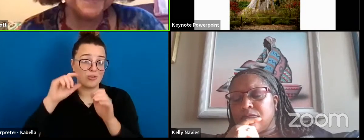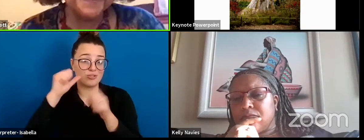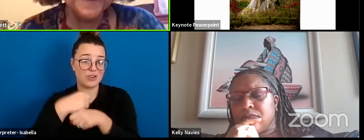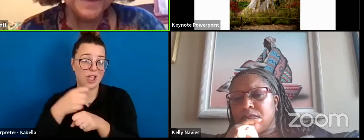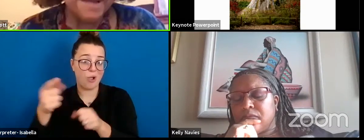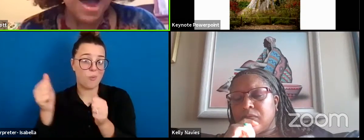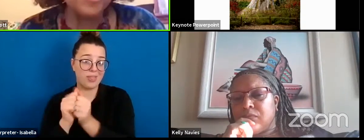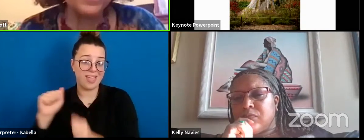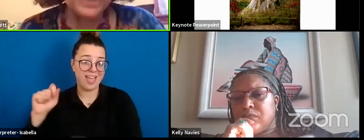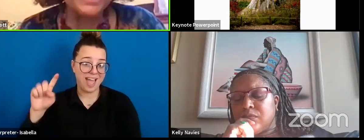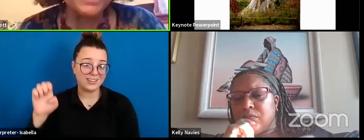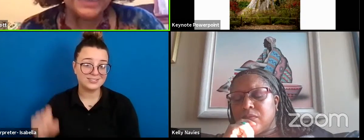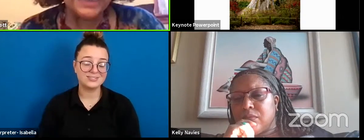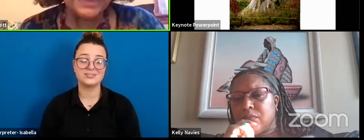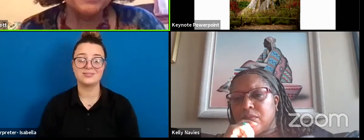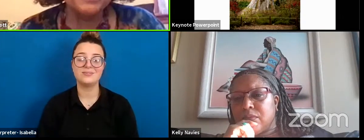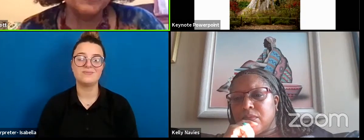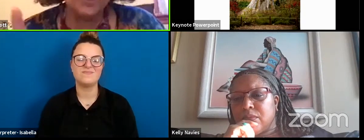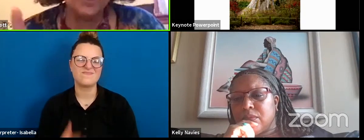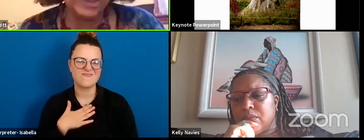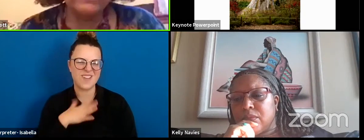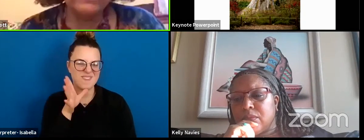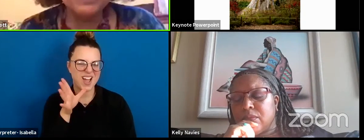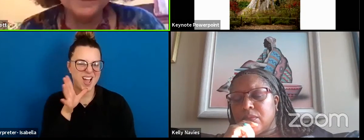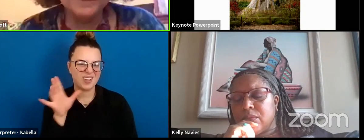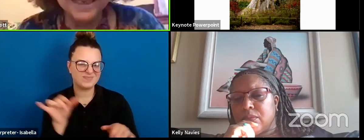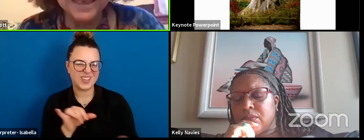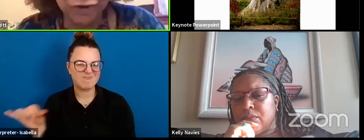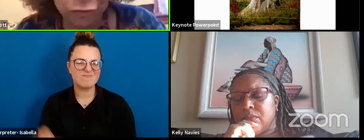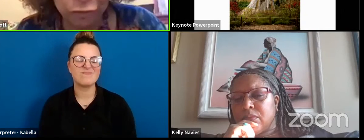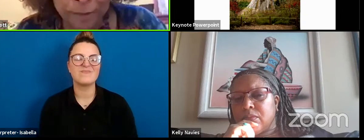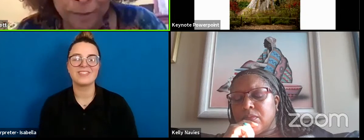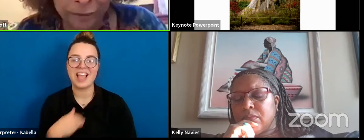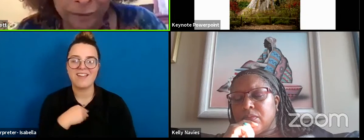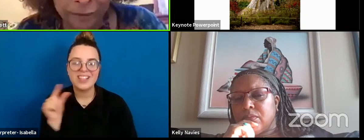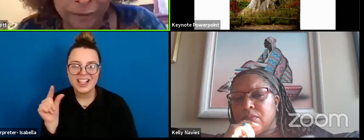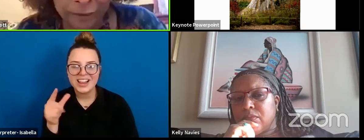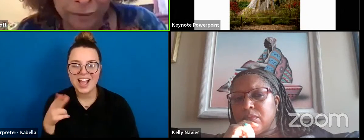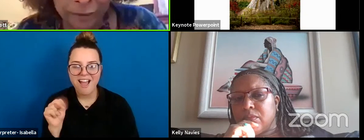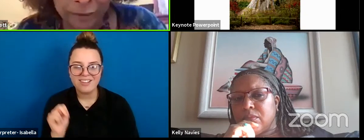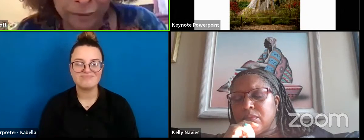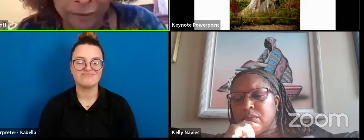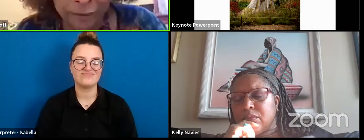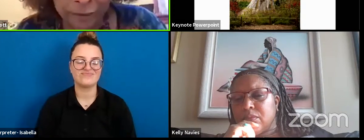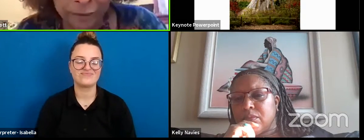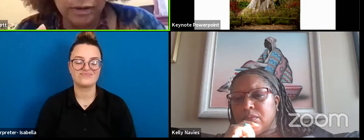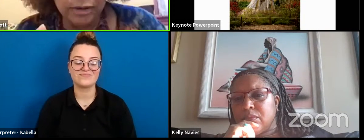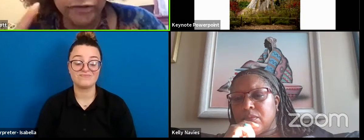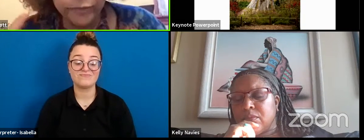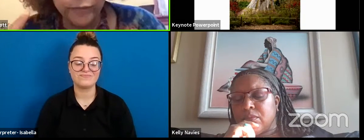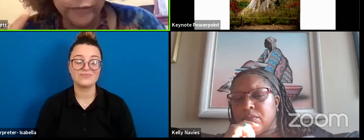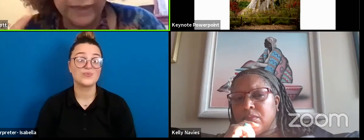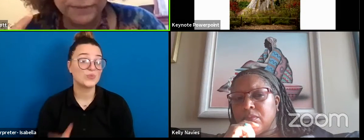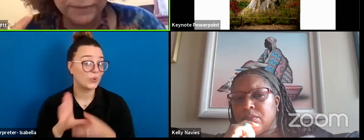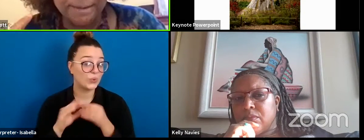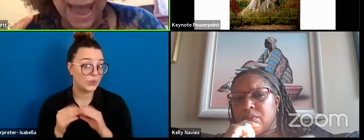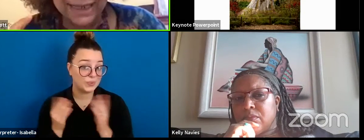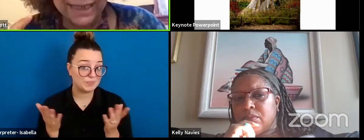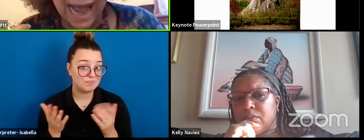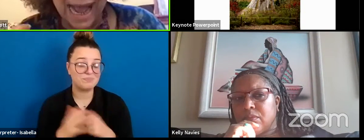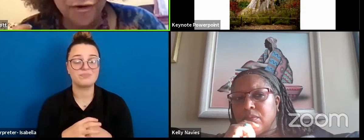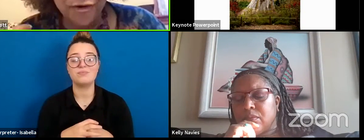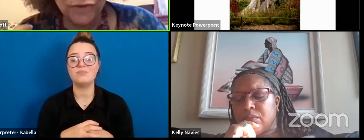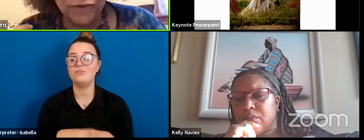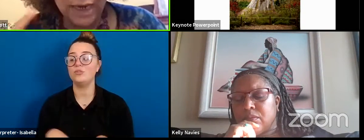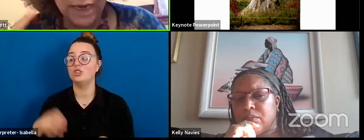My mom was like that. She had a little gun. So the story about that is she slept in the back